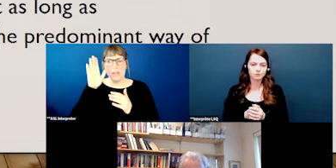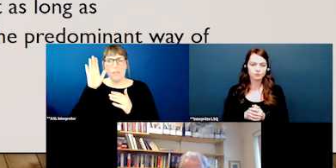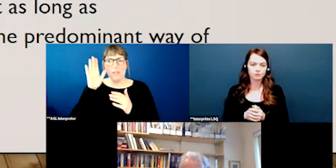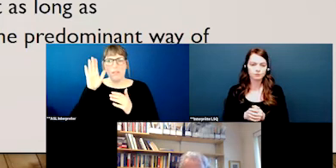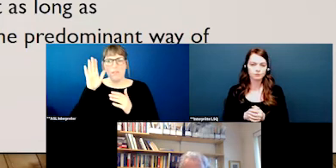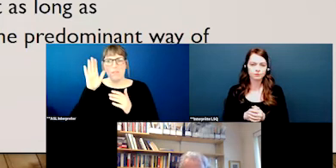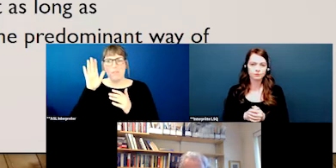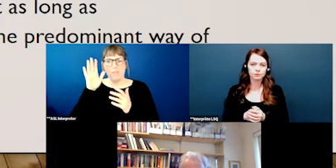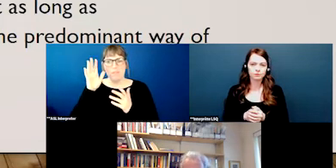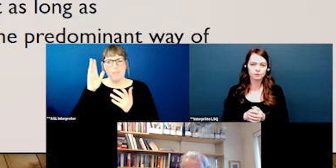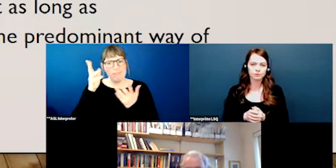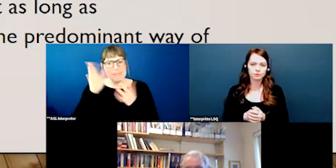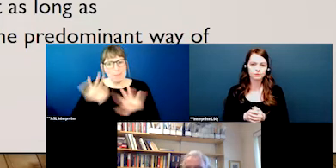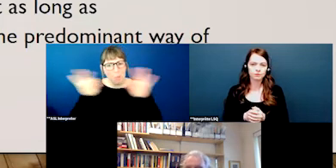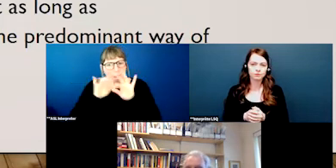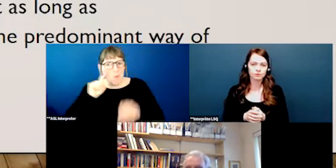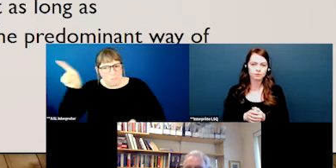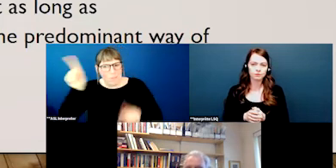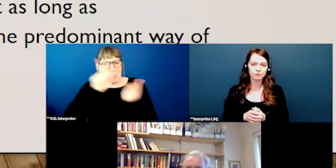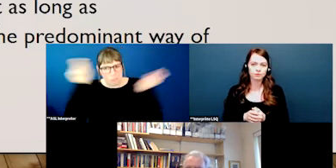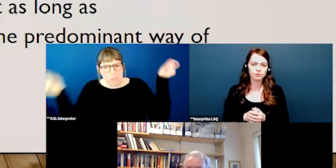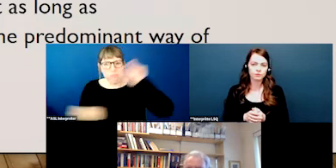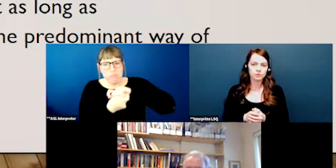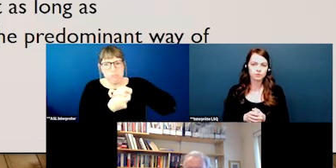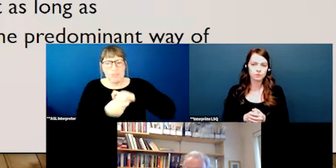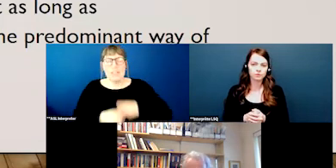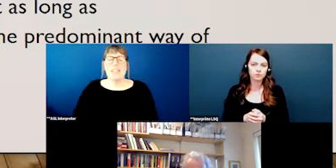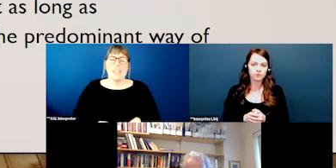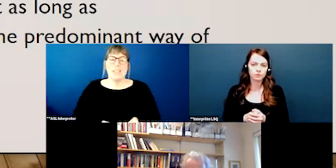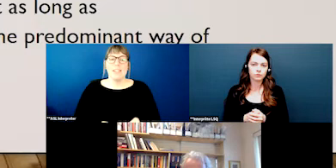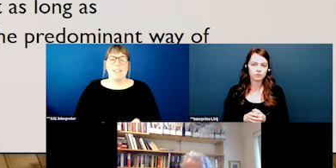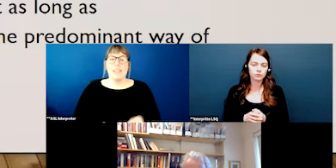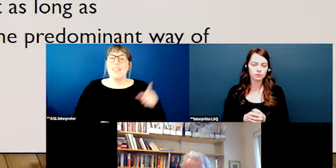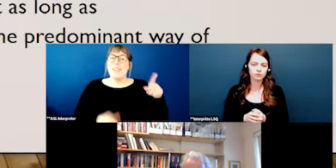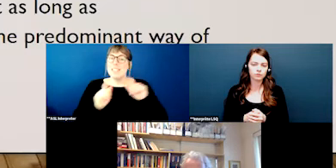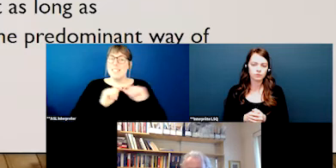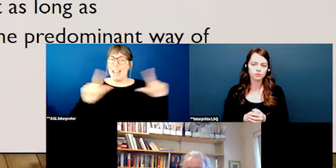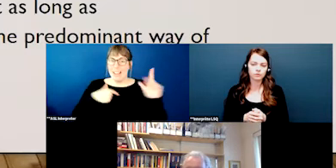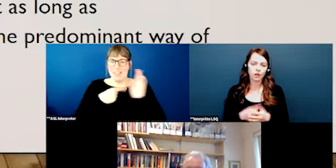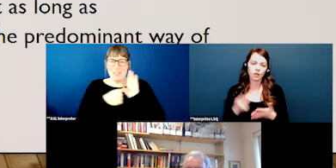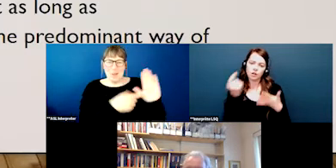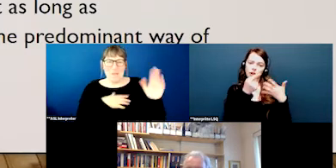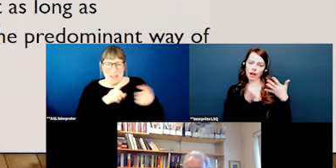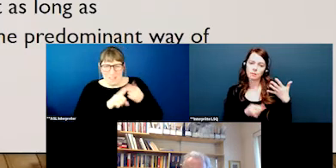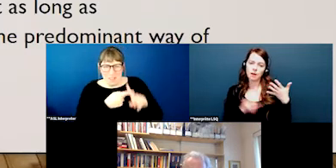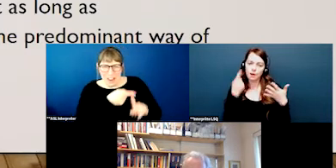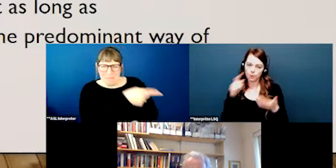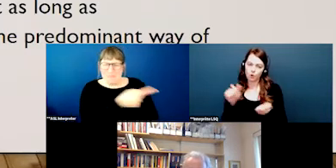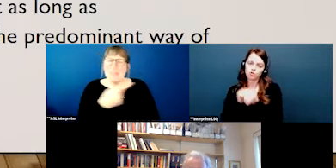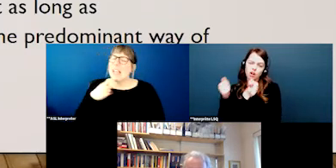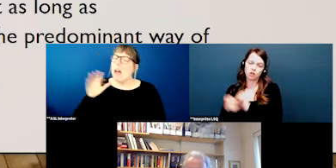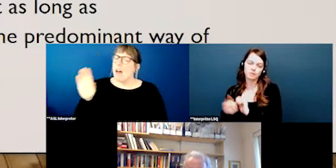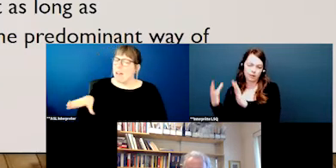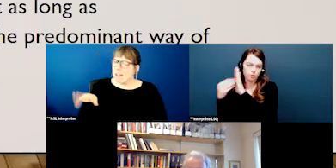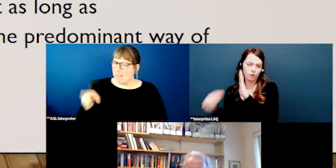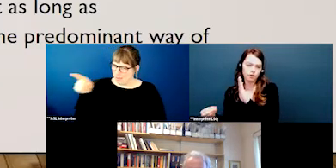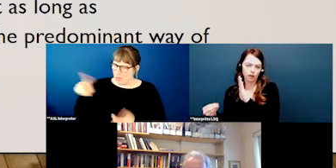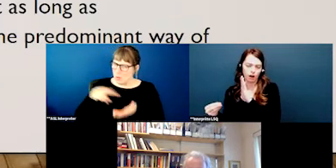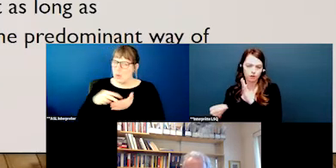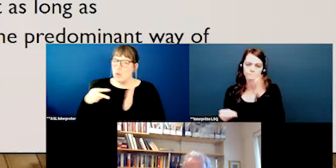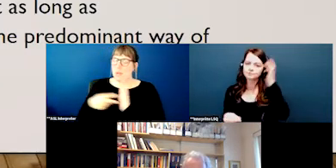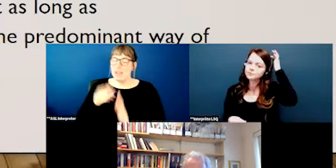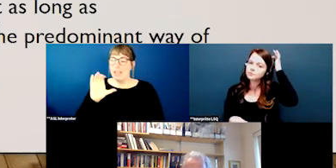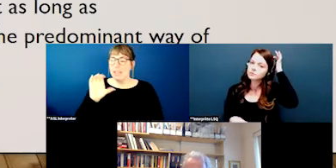a paradigm shift. So as one of my friends said when I shared this slide with him, he said, well, what I hear you saying, Michael, is that the Canada